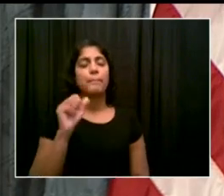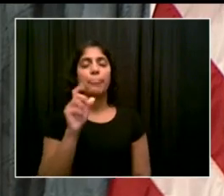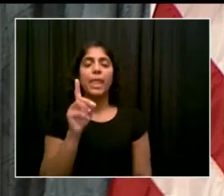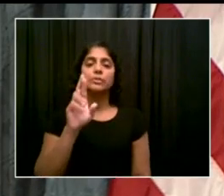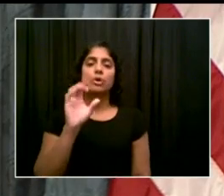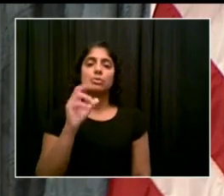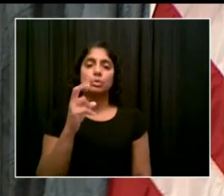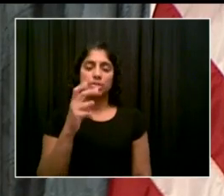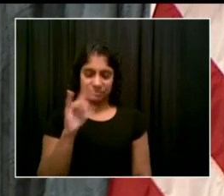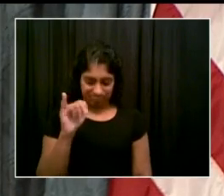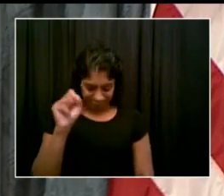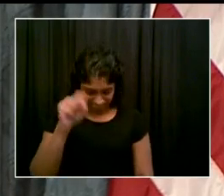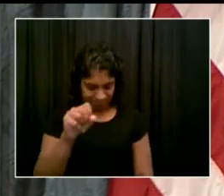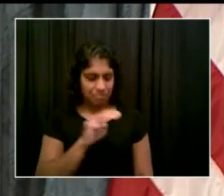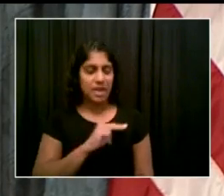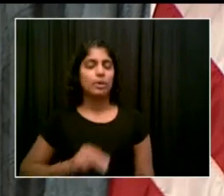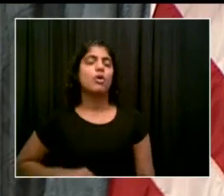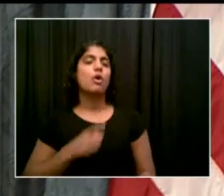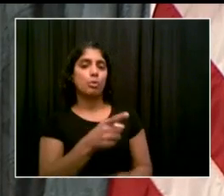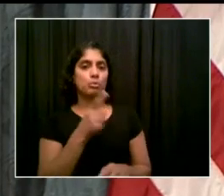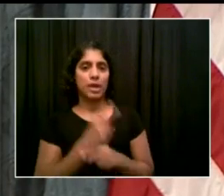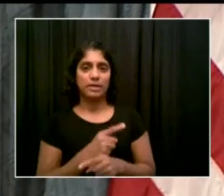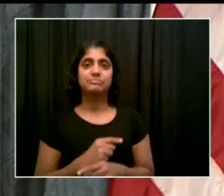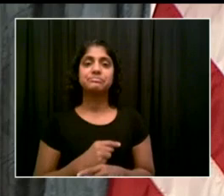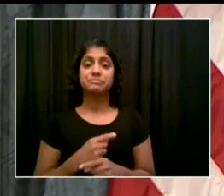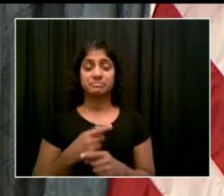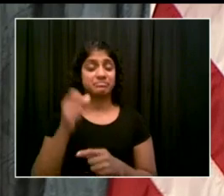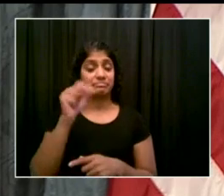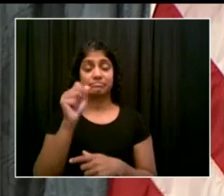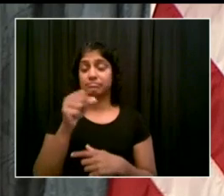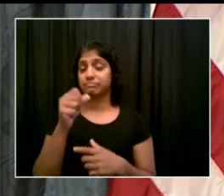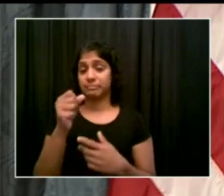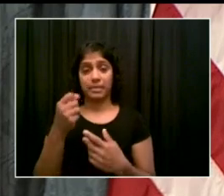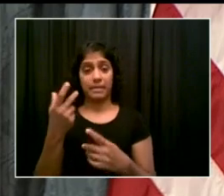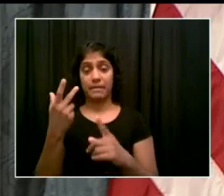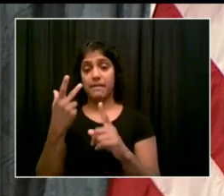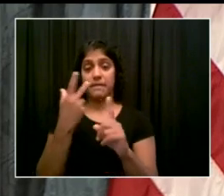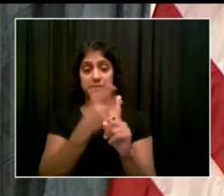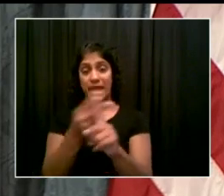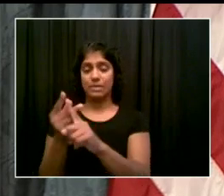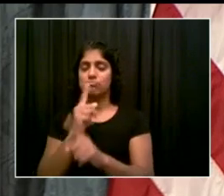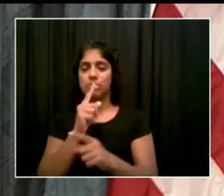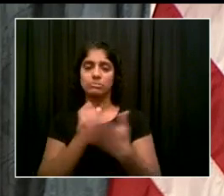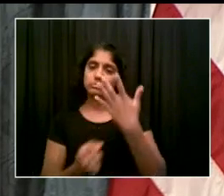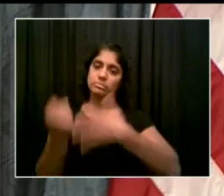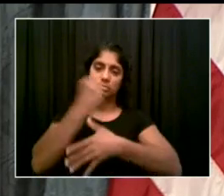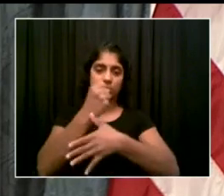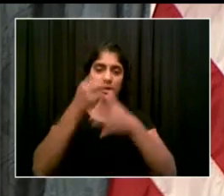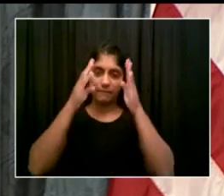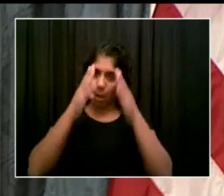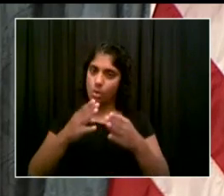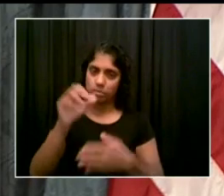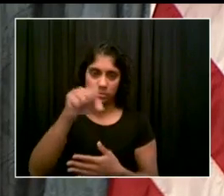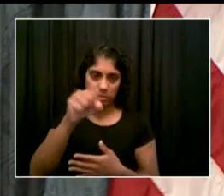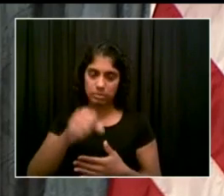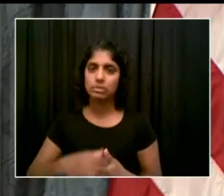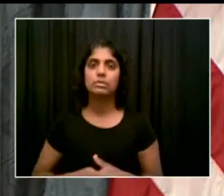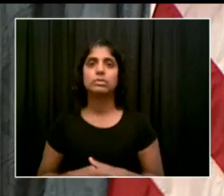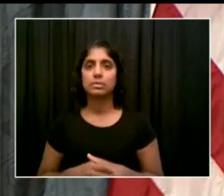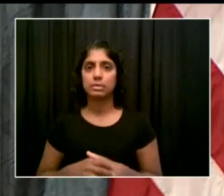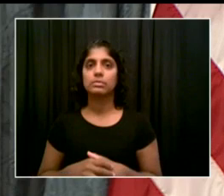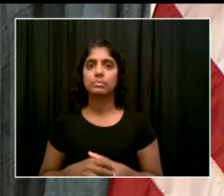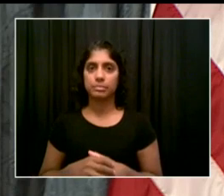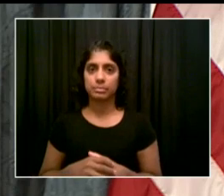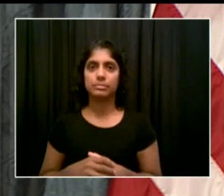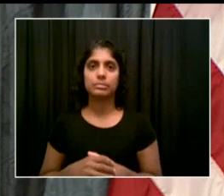of the numbers, but a brief recap. We've had over 5,000 community events like town halls since the beginning of our campaign.